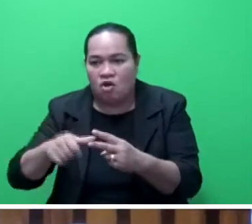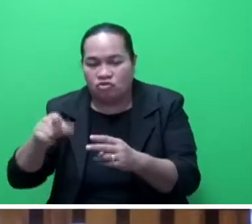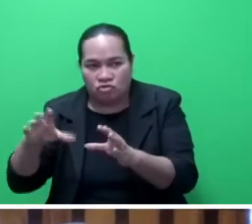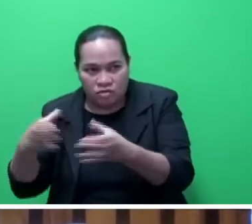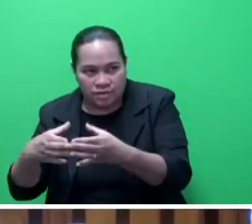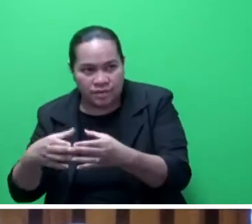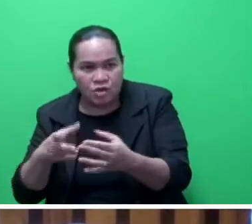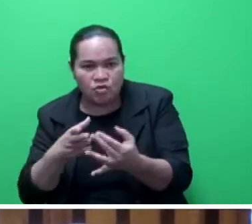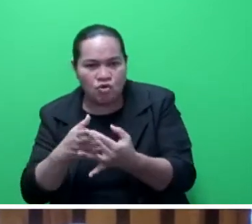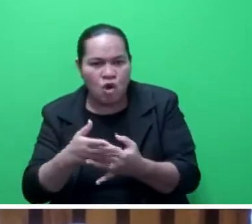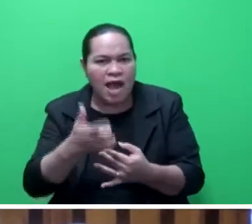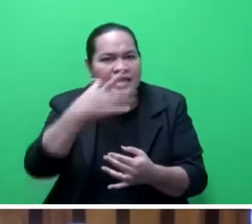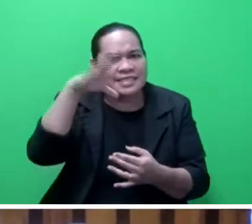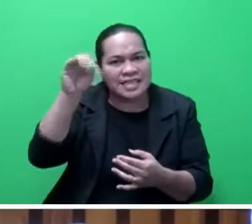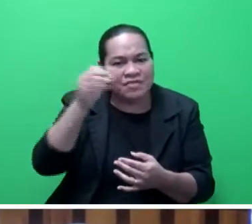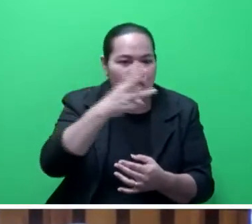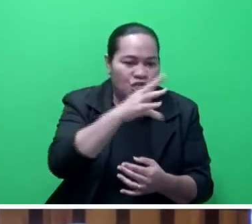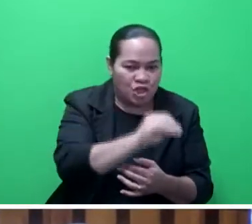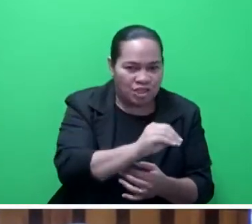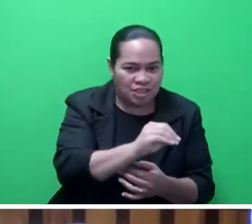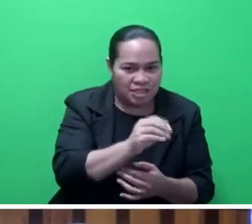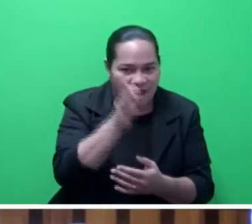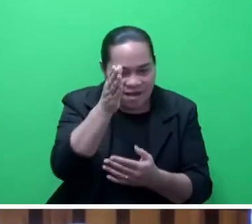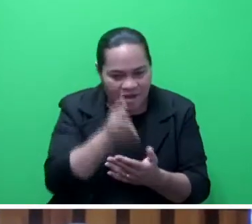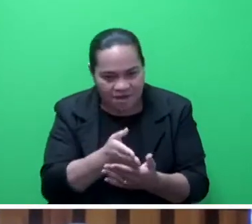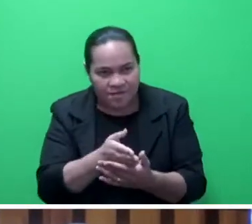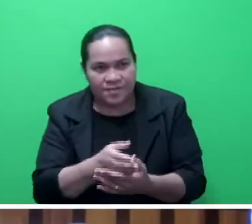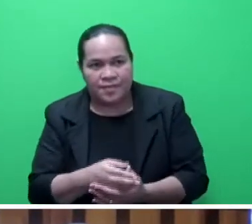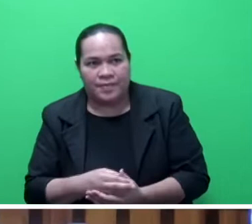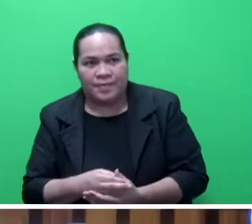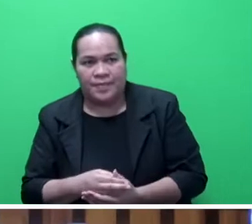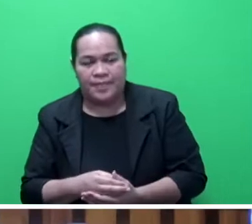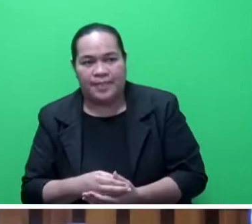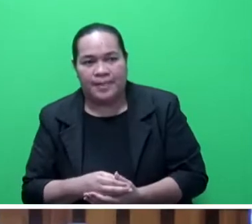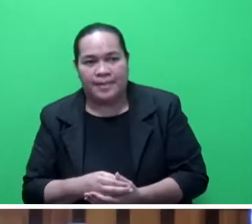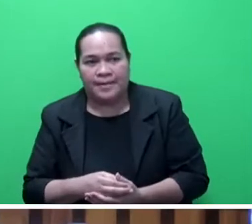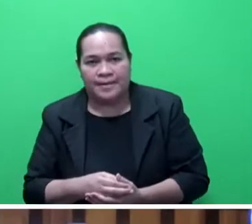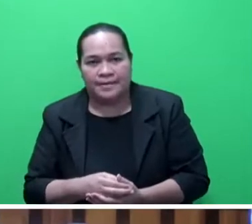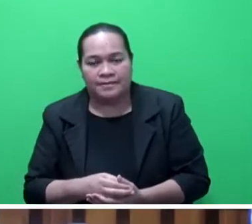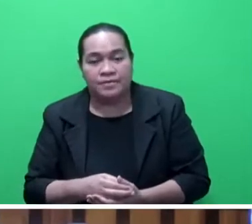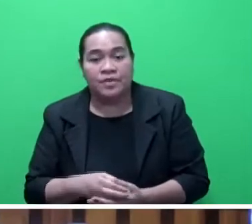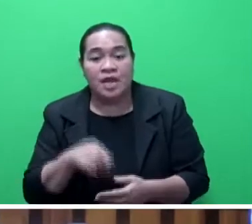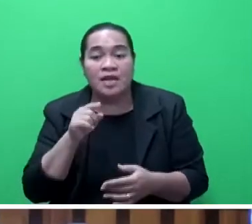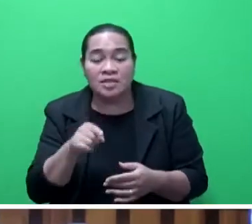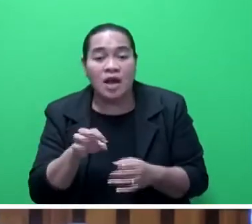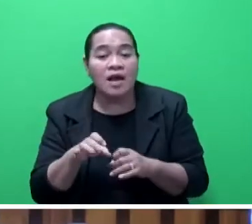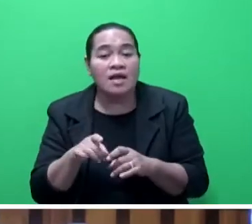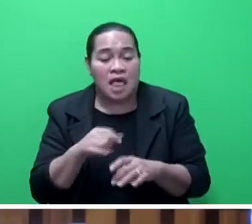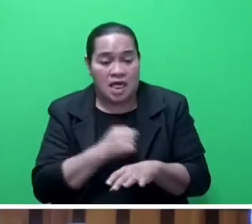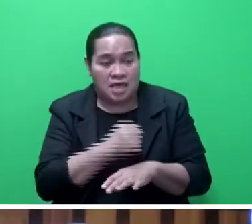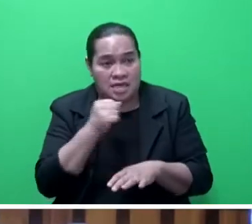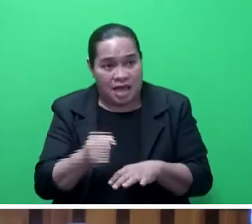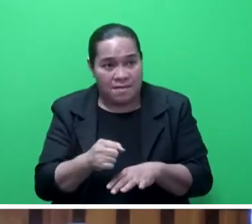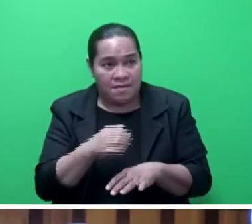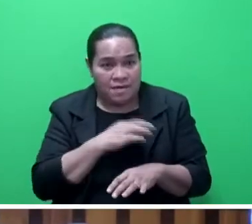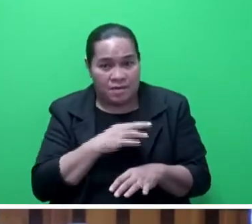call a 70-30 ratio, as stipulated in the Master Award, and this formula has remained there for ages. To put it simply, it isn't government that benefits from the